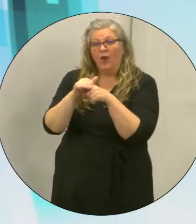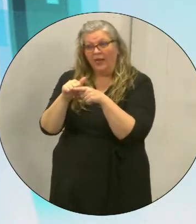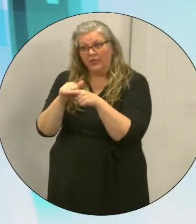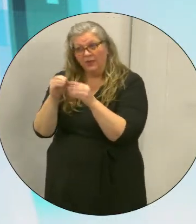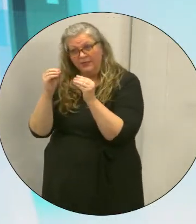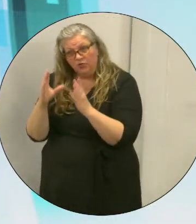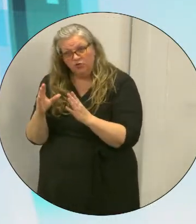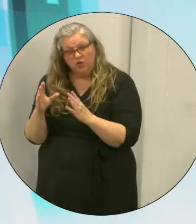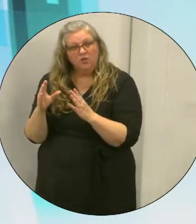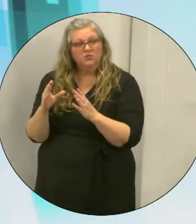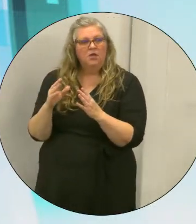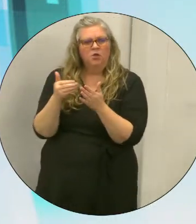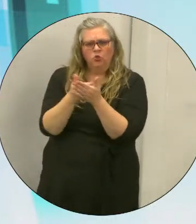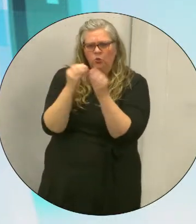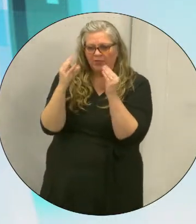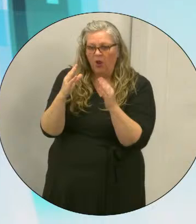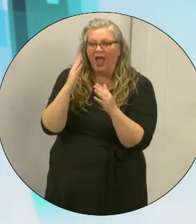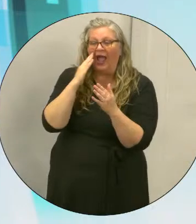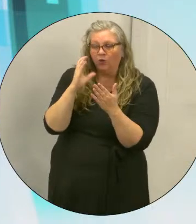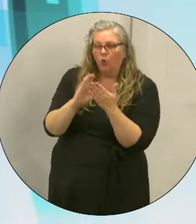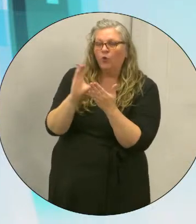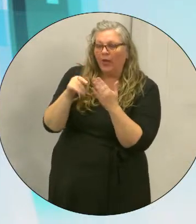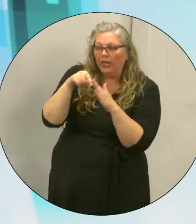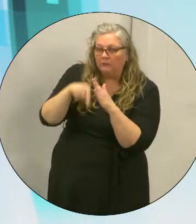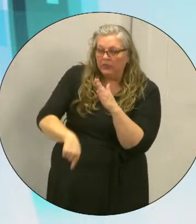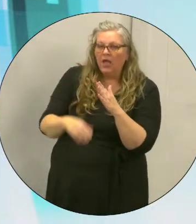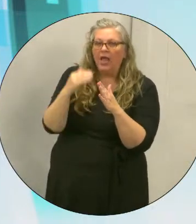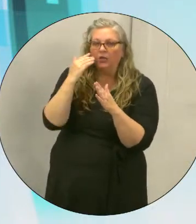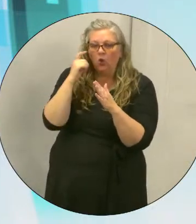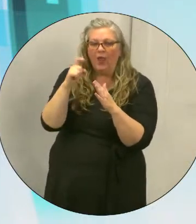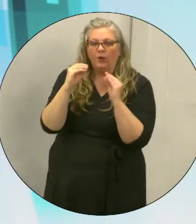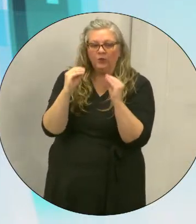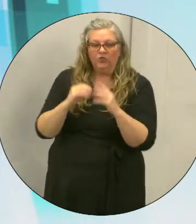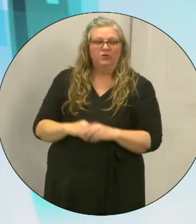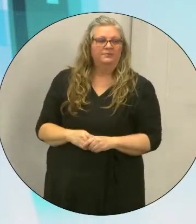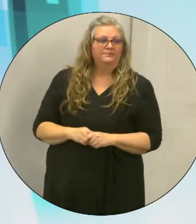to our district. So I know our curriculum inside and out. I know what it takes to teach it.